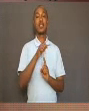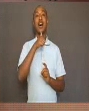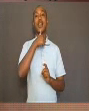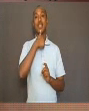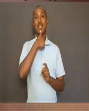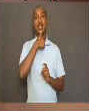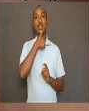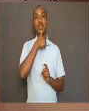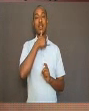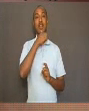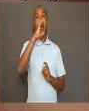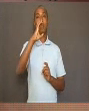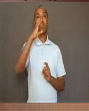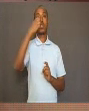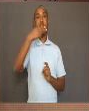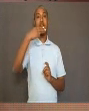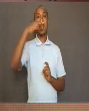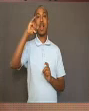acidic carboxyl group